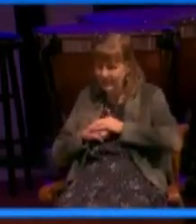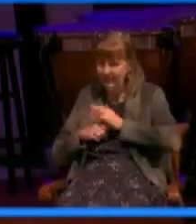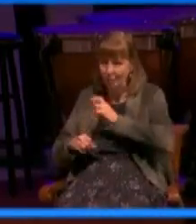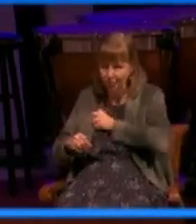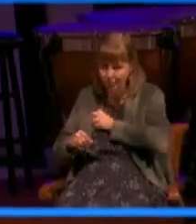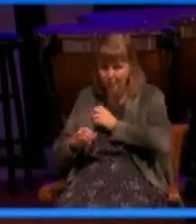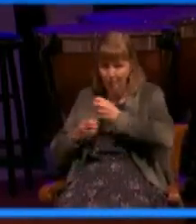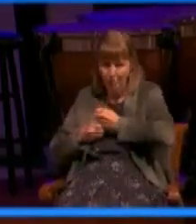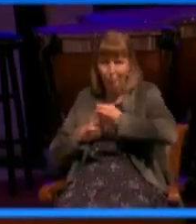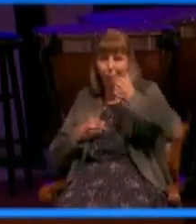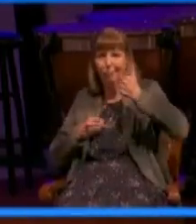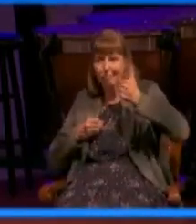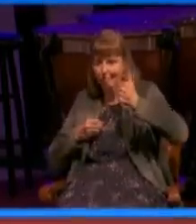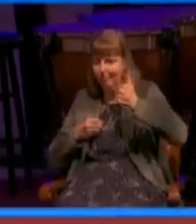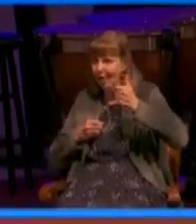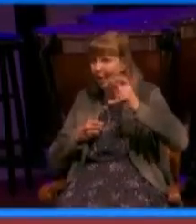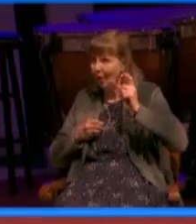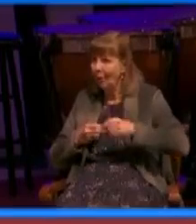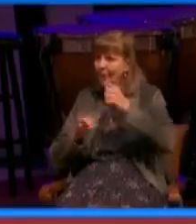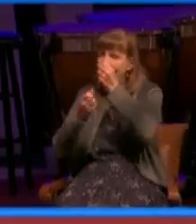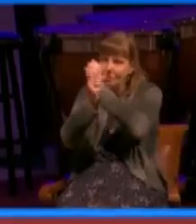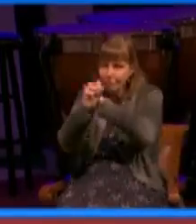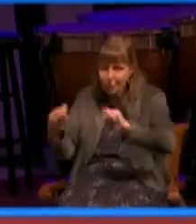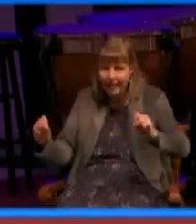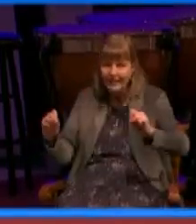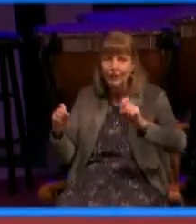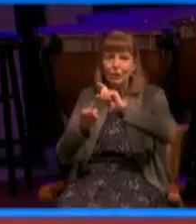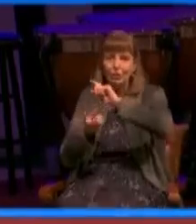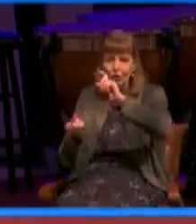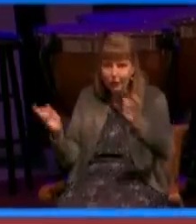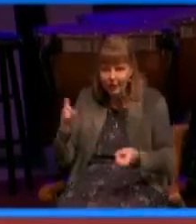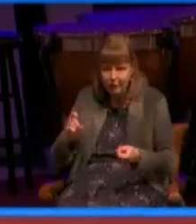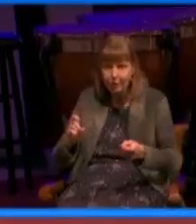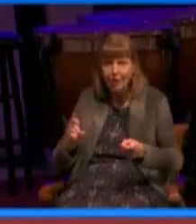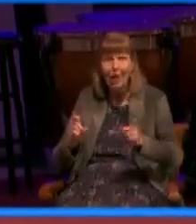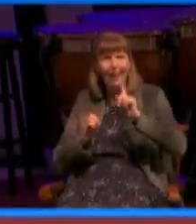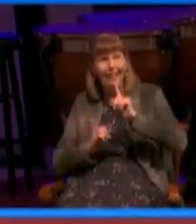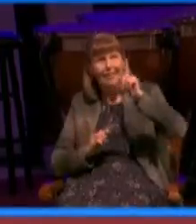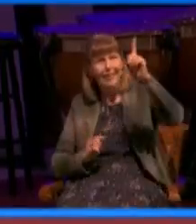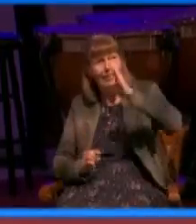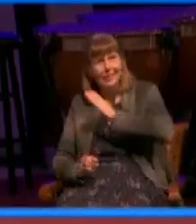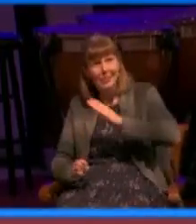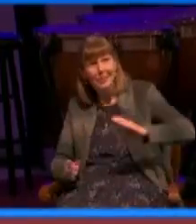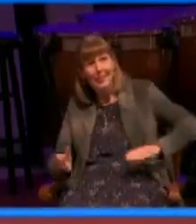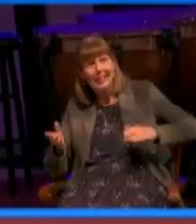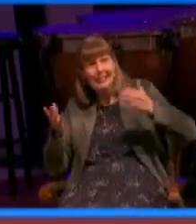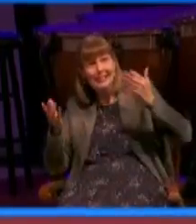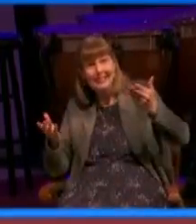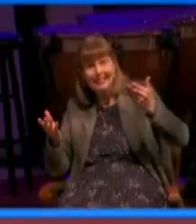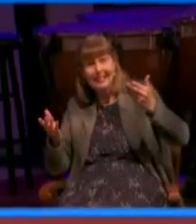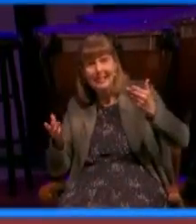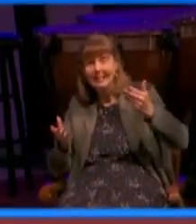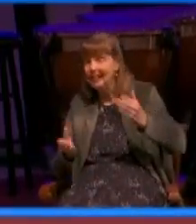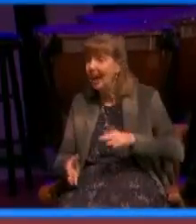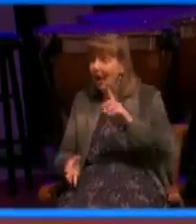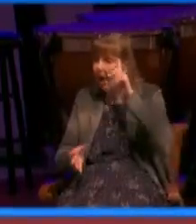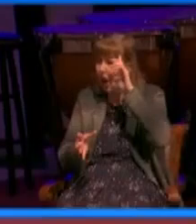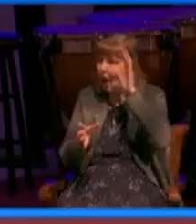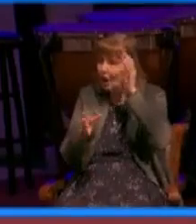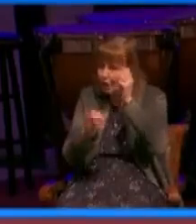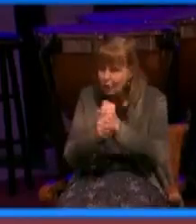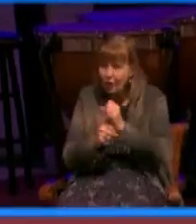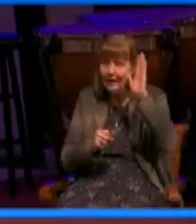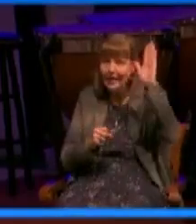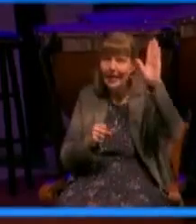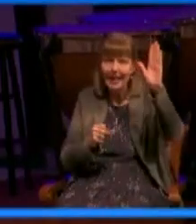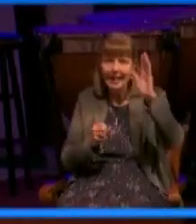a transformation. So he will go to Christ and he would say, this is what happened. Christ, in his whole body,